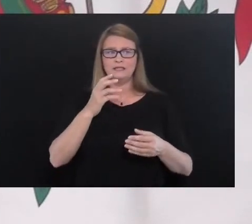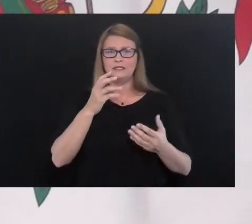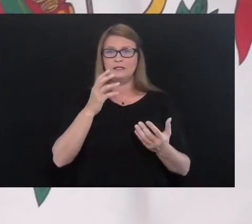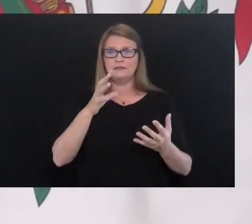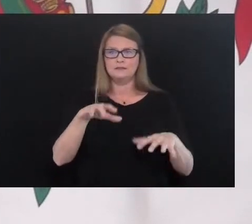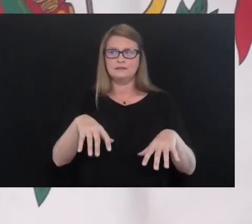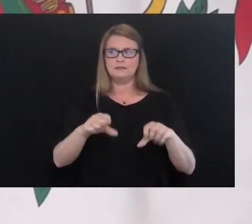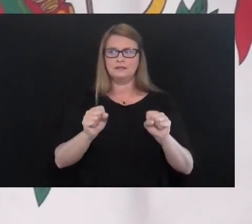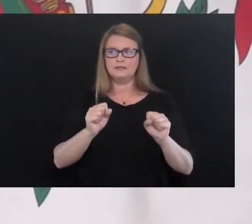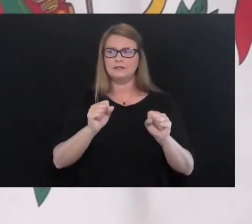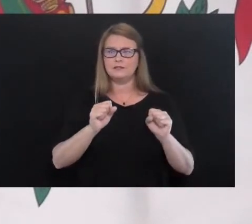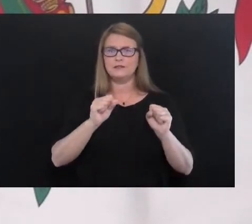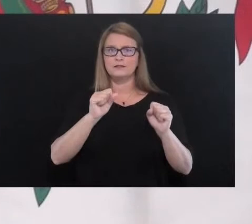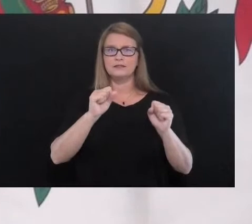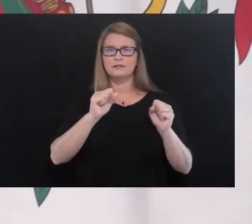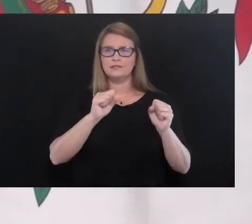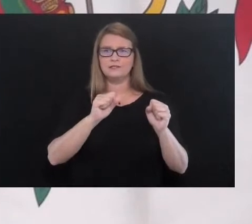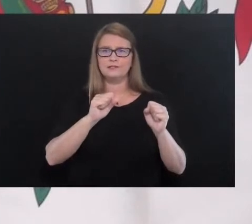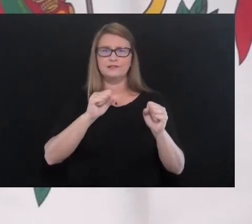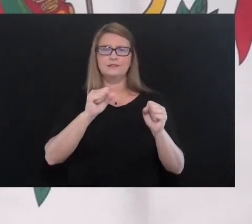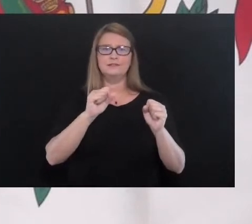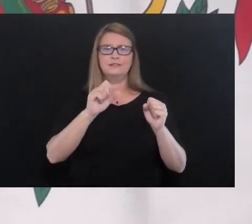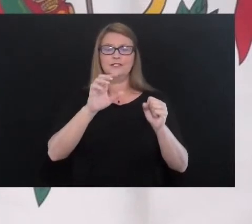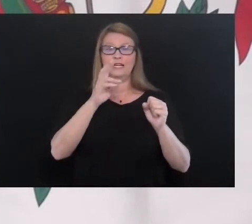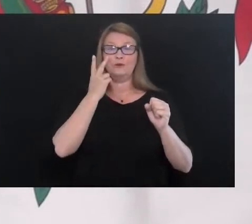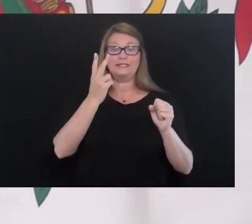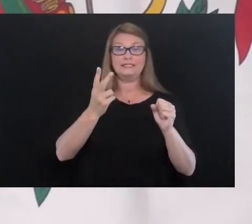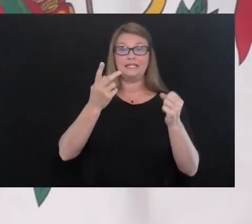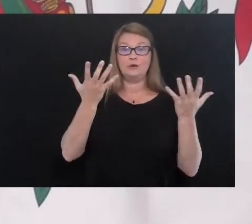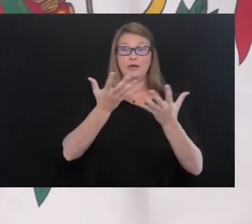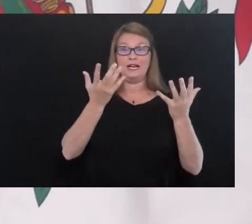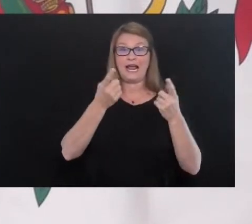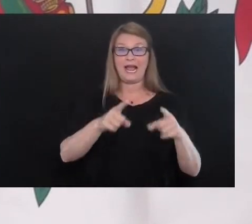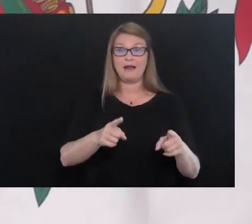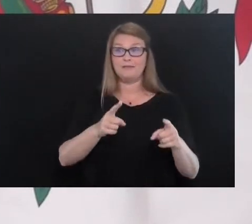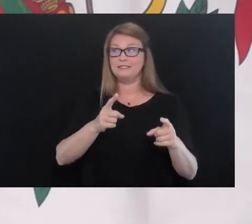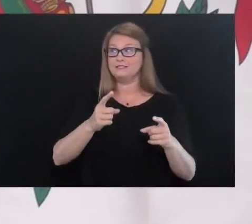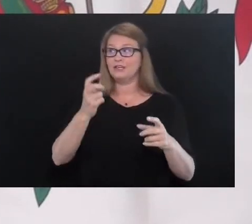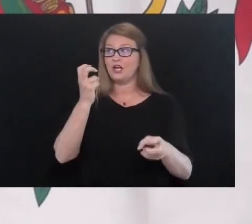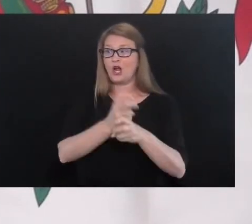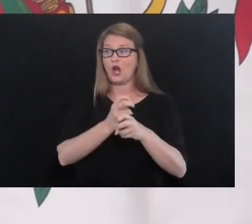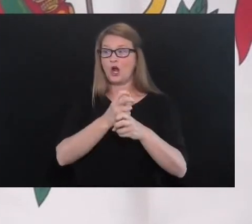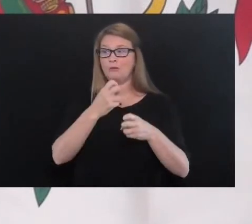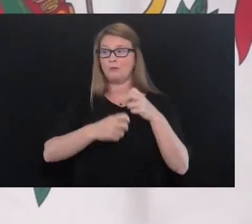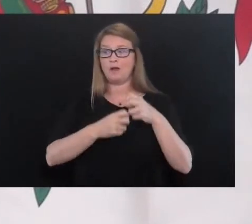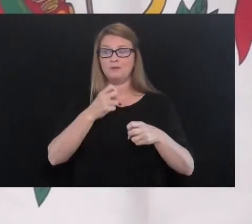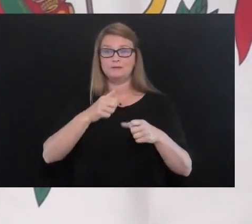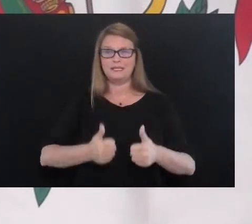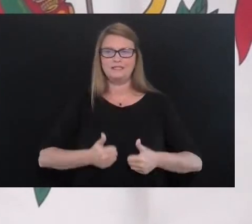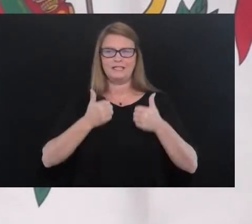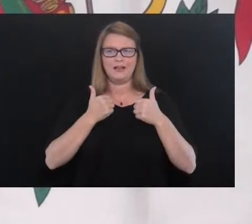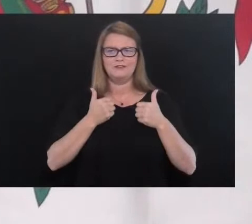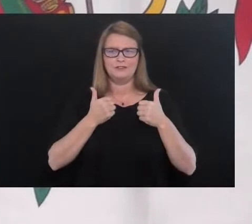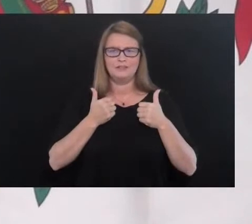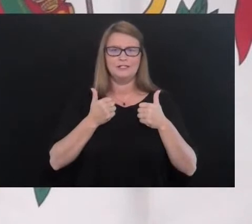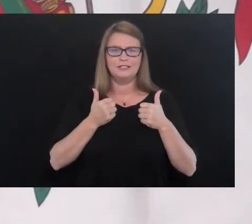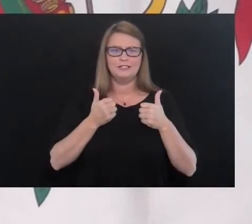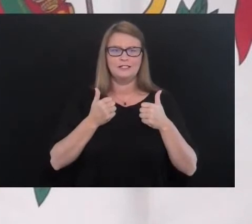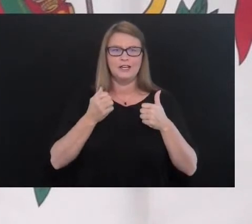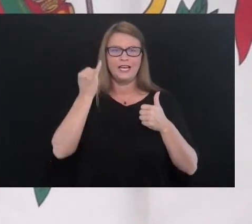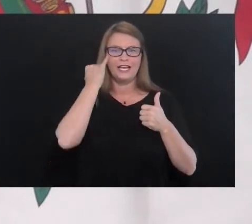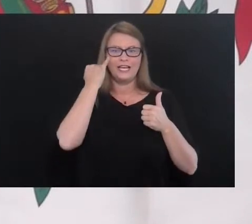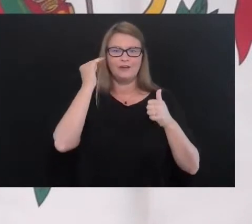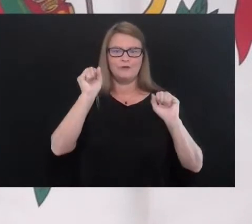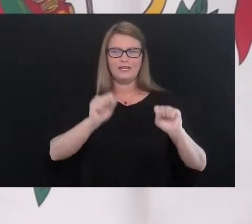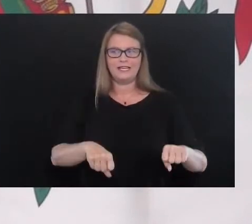a lot of knowledge from that in getting through any difficult problem in life. If you can some way muster